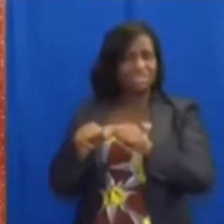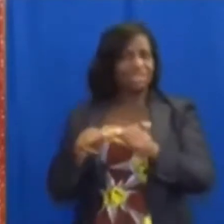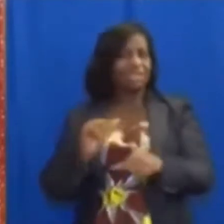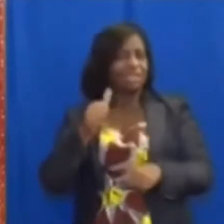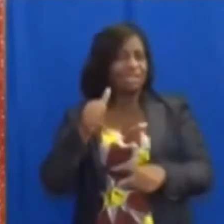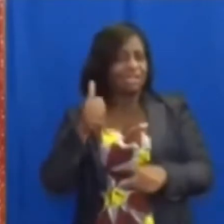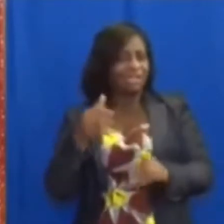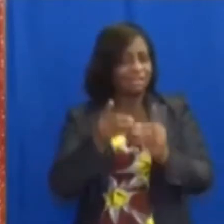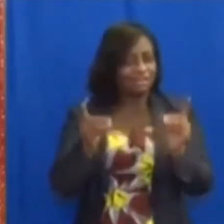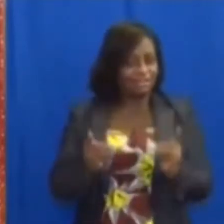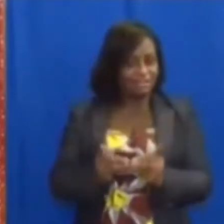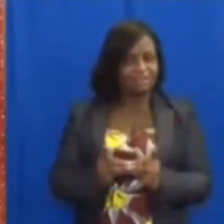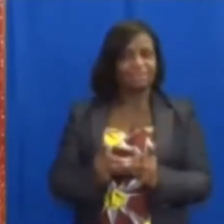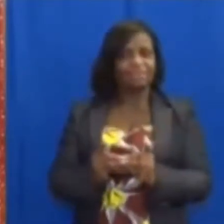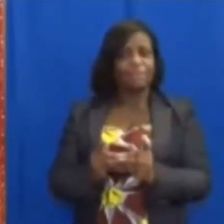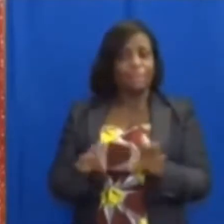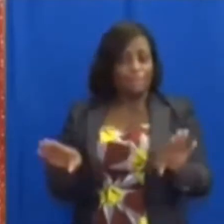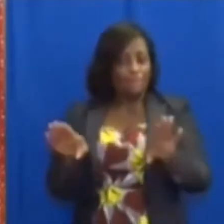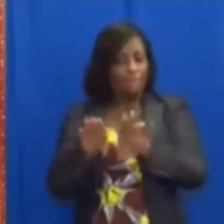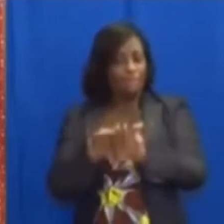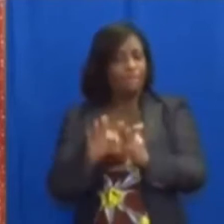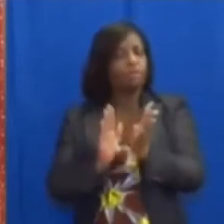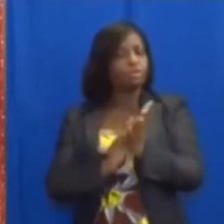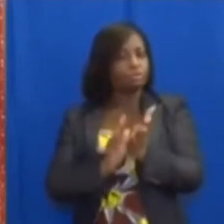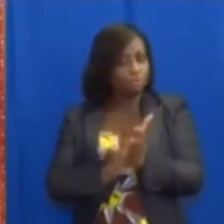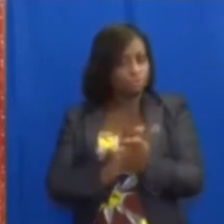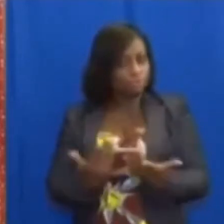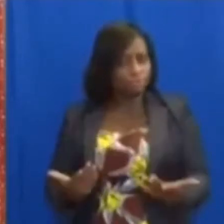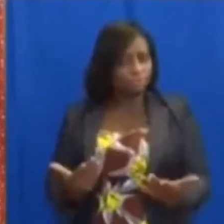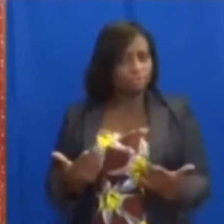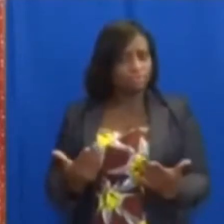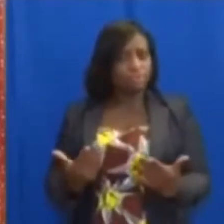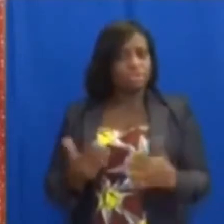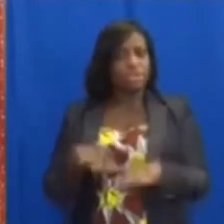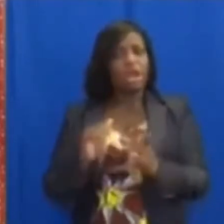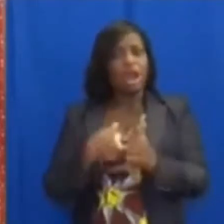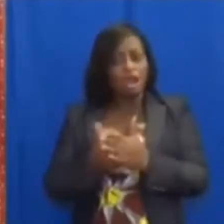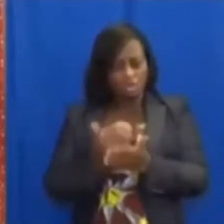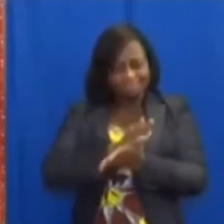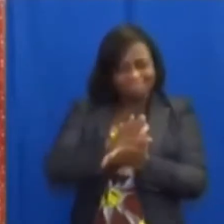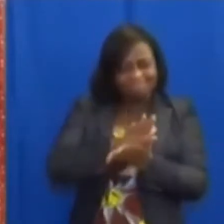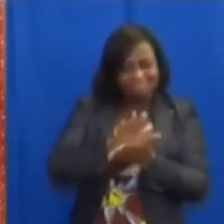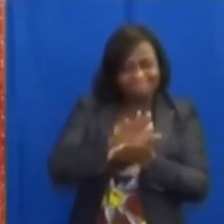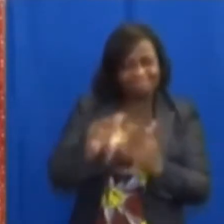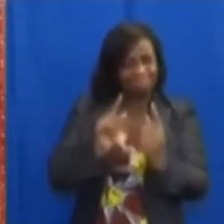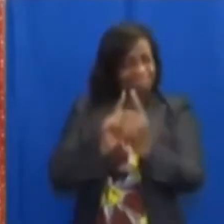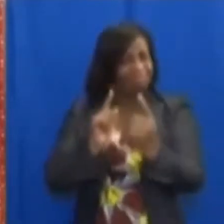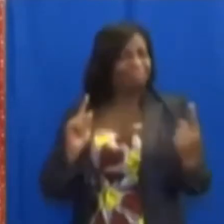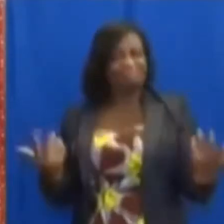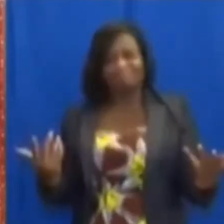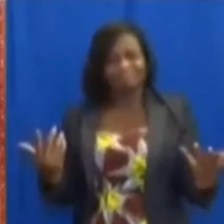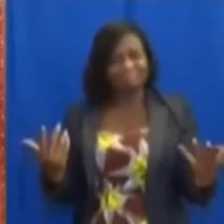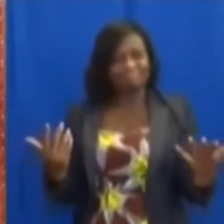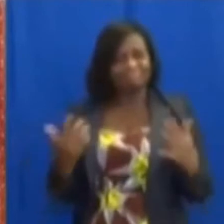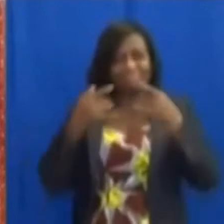and contiguous districts, the closure of our schools, the adherence to enhanced hygiene, social